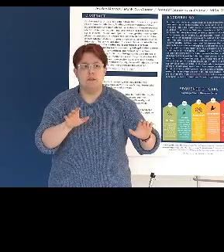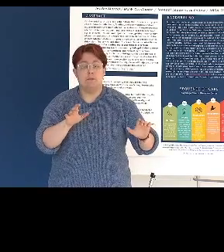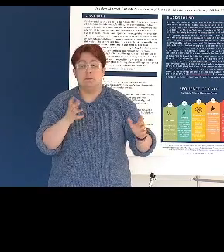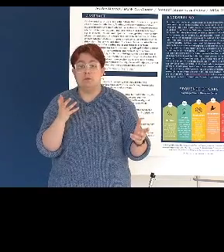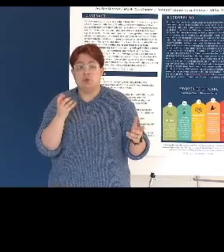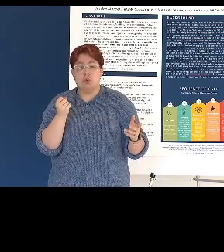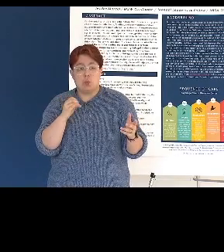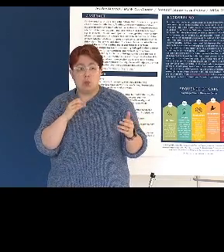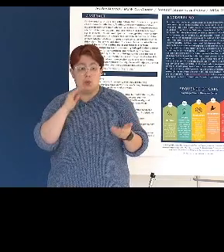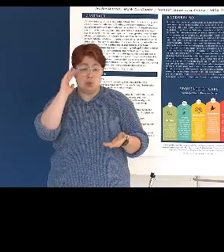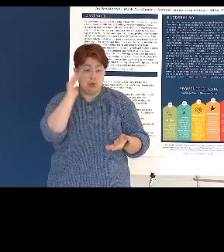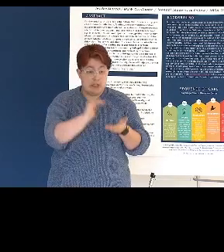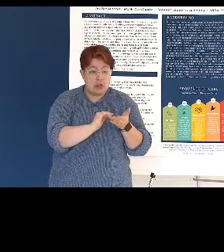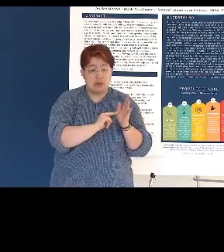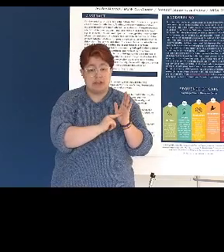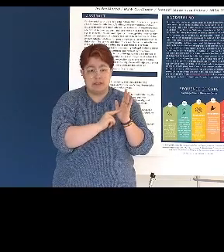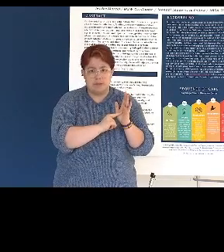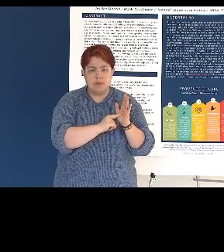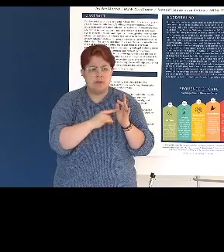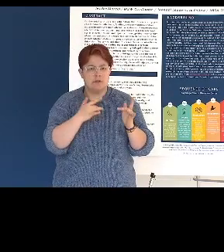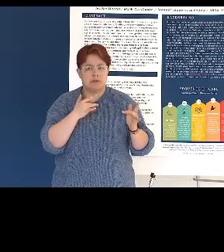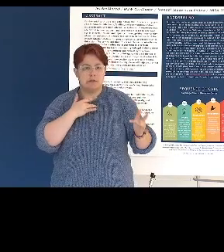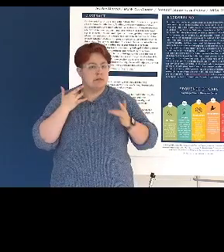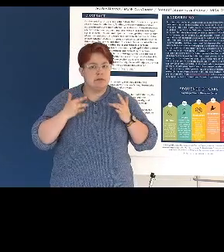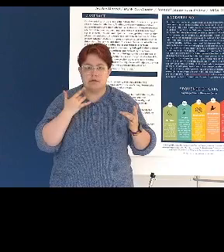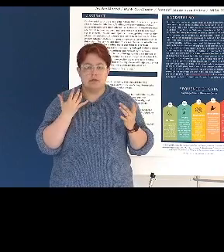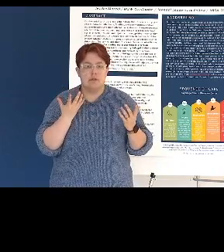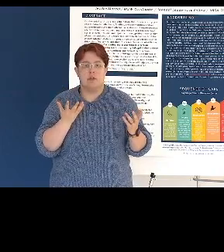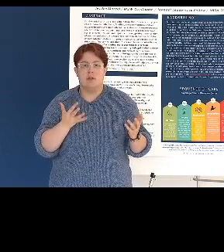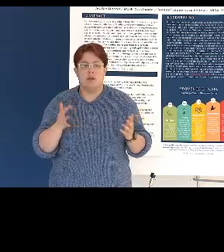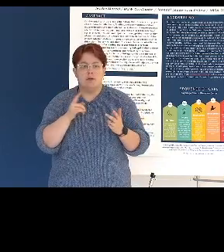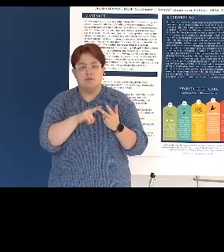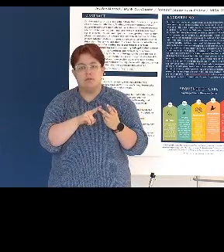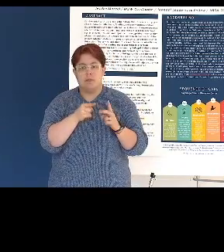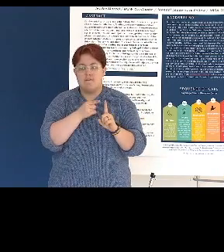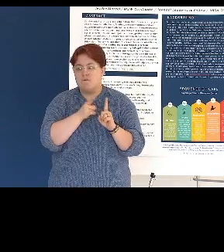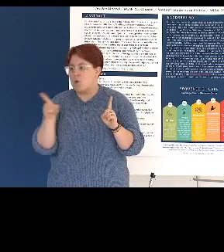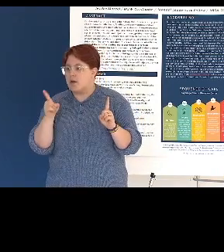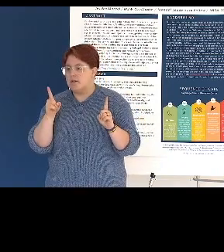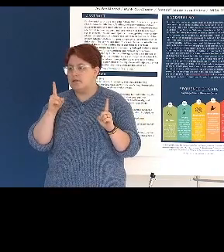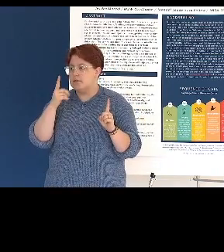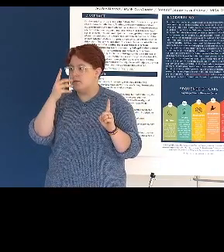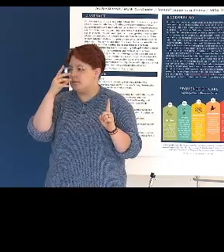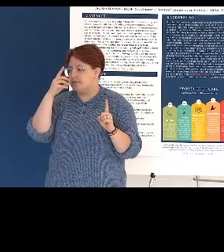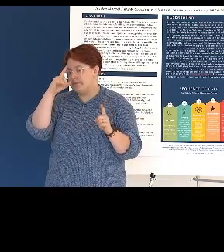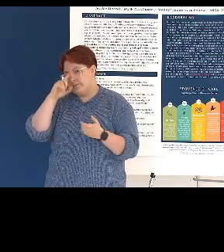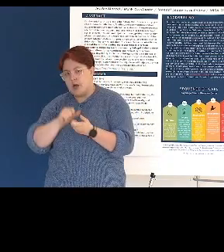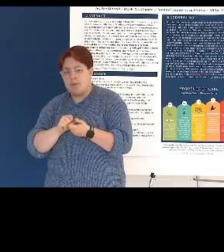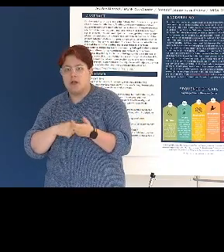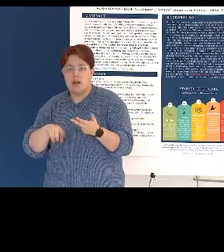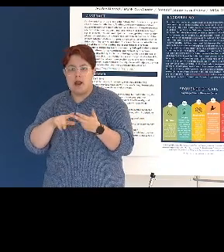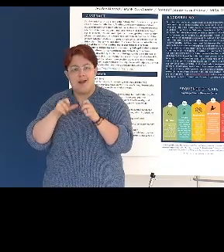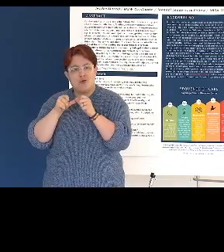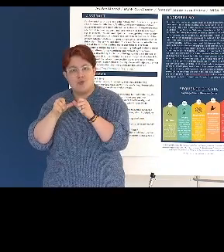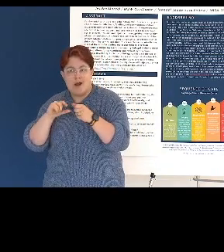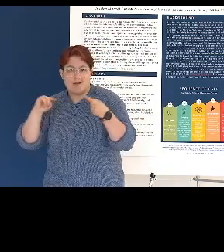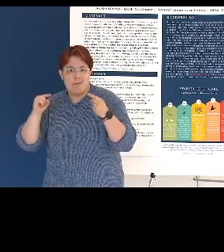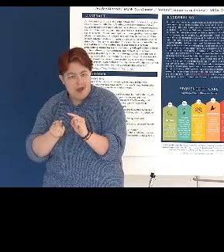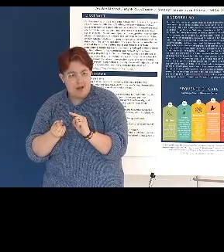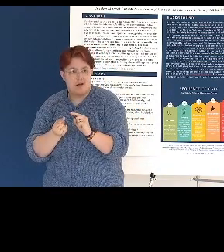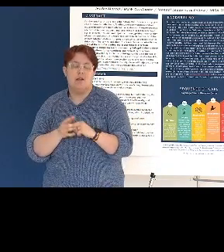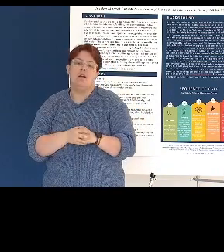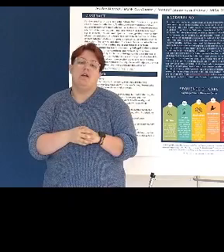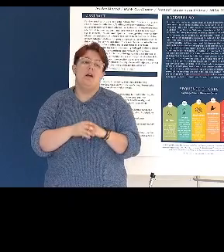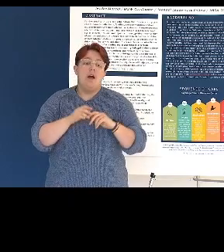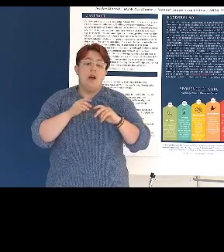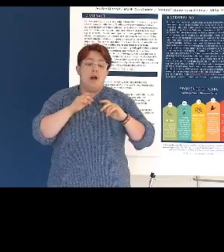of symptoms such as arousal and reactivity, avoidance and numbing, and chronic pain. Physical activity